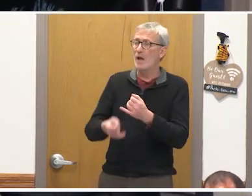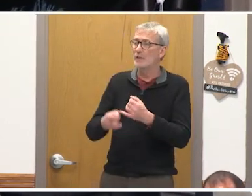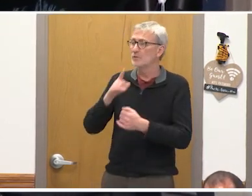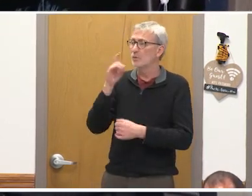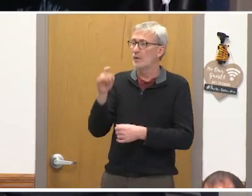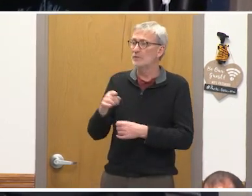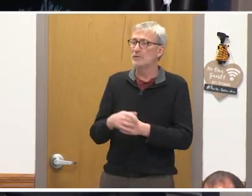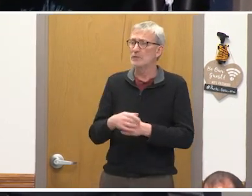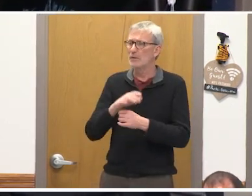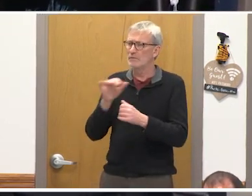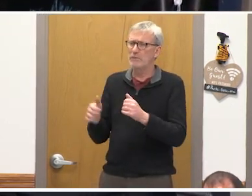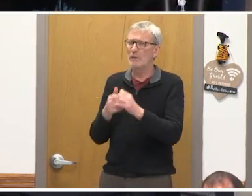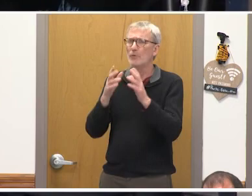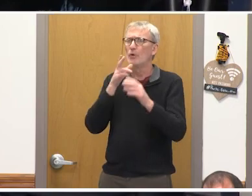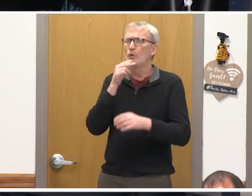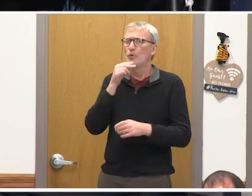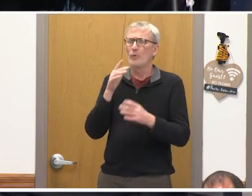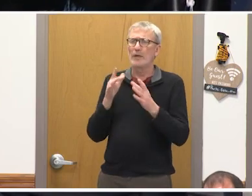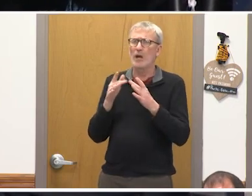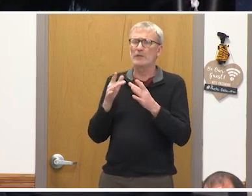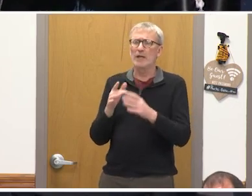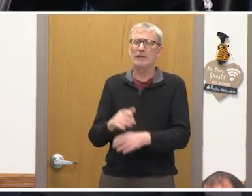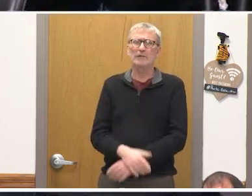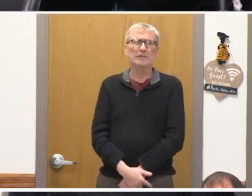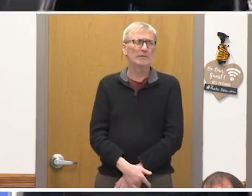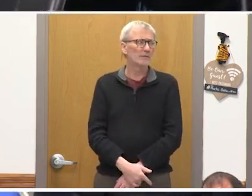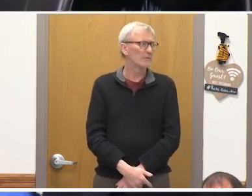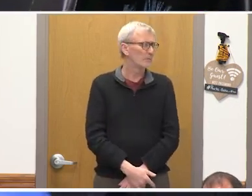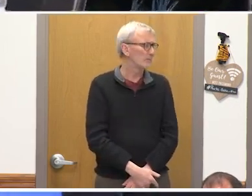for a follow-up, who do we contact?